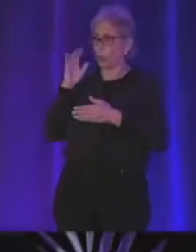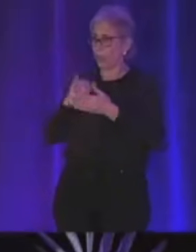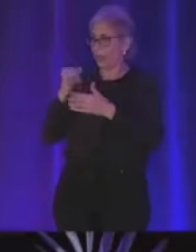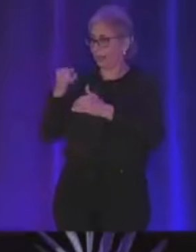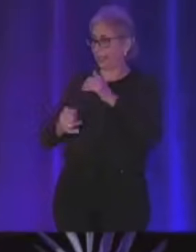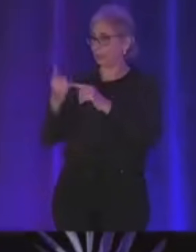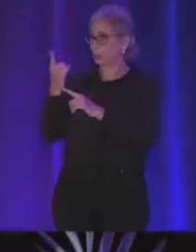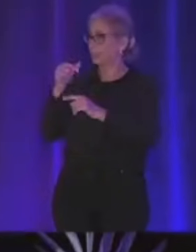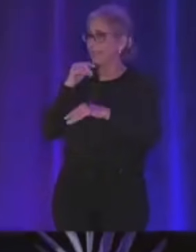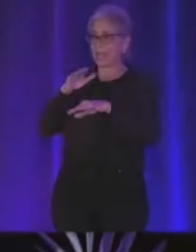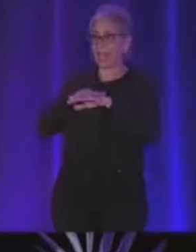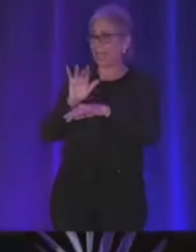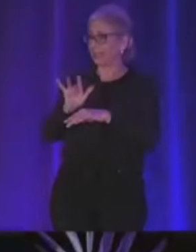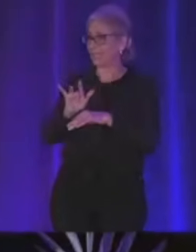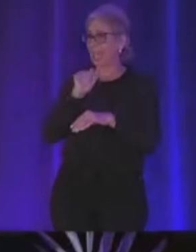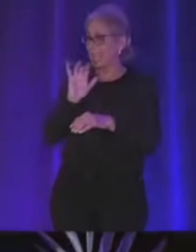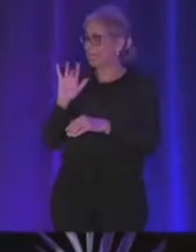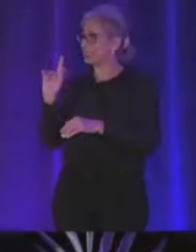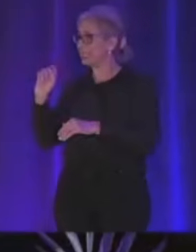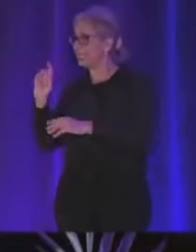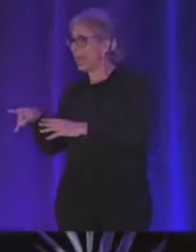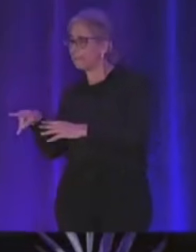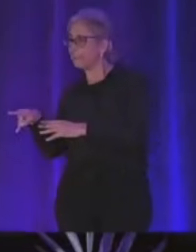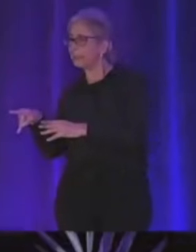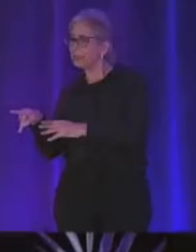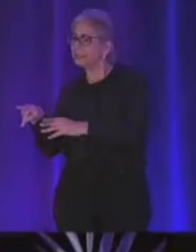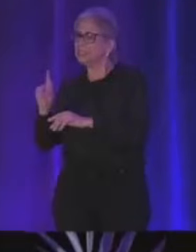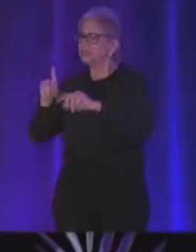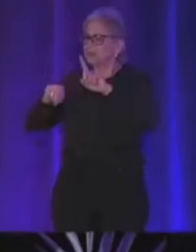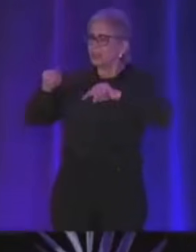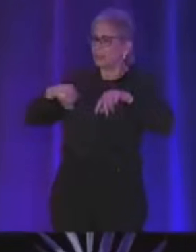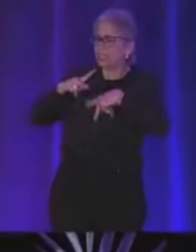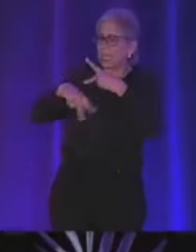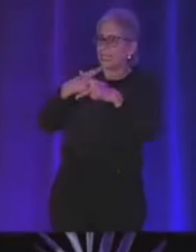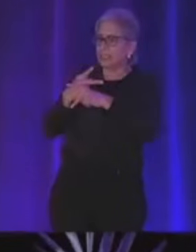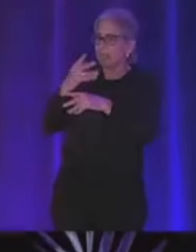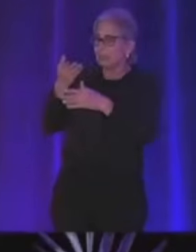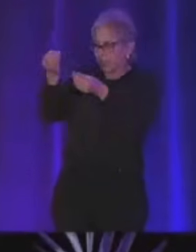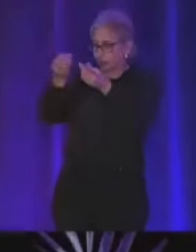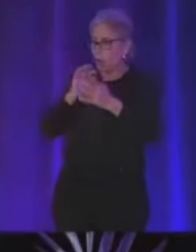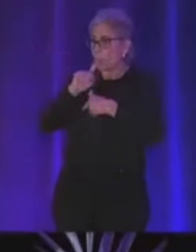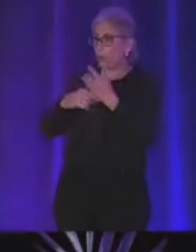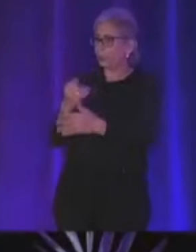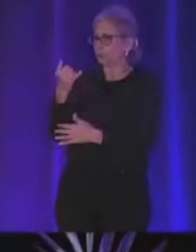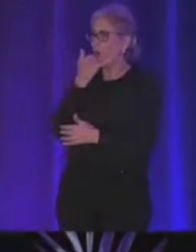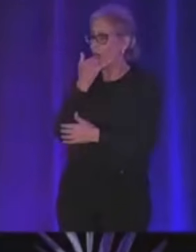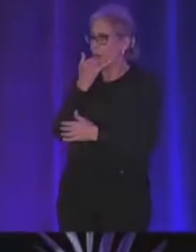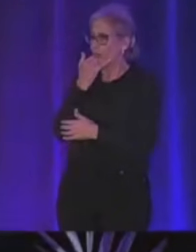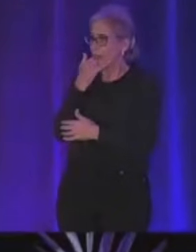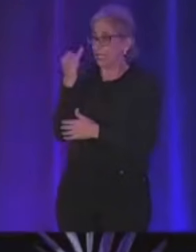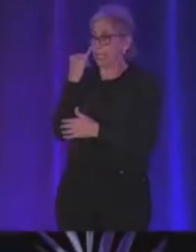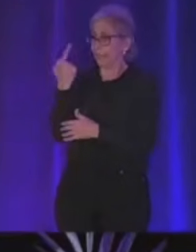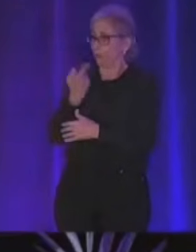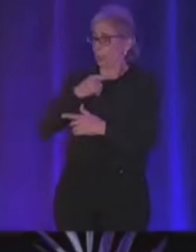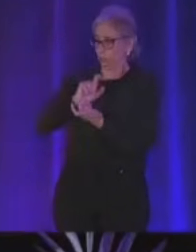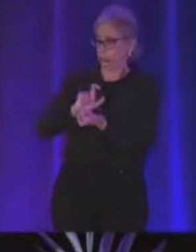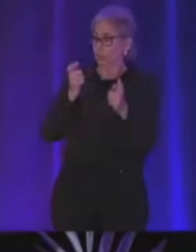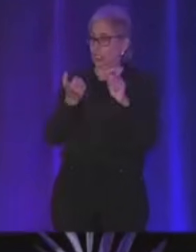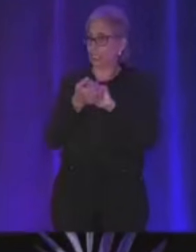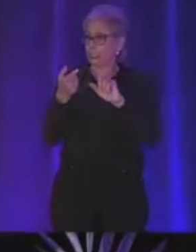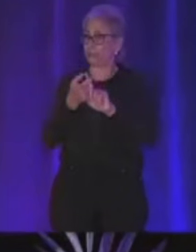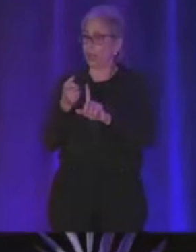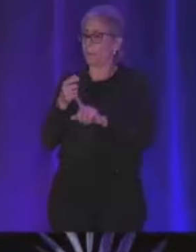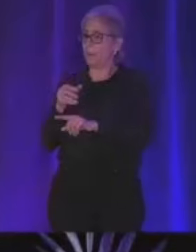not OnClick or OnTap. It's one of them. TypeScript lets us know when these things are wrong. So if we were to change it from